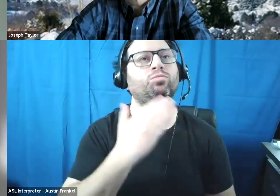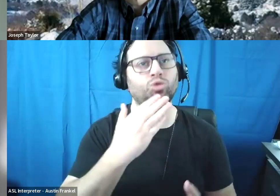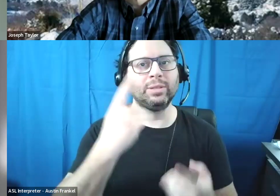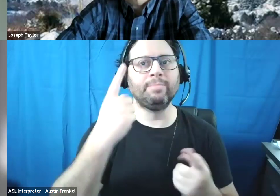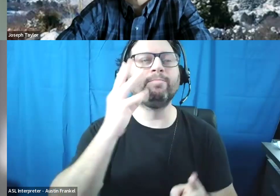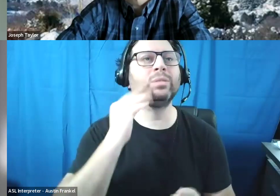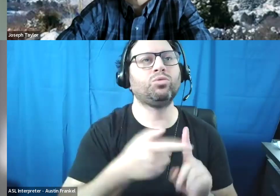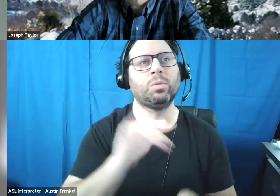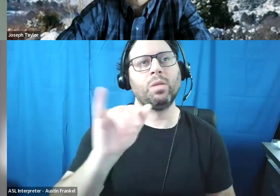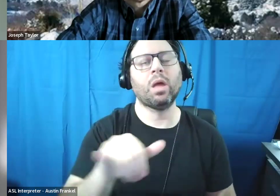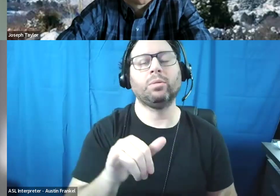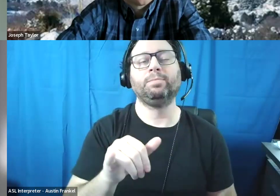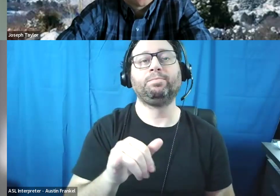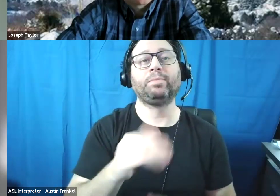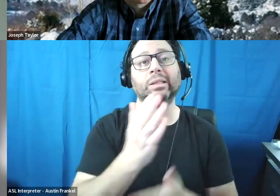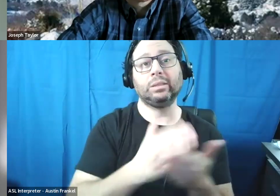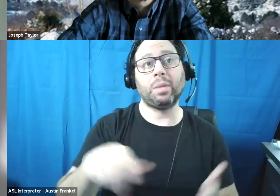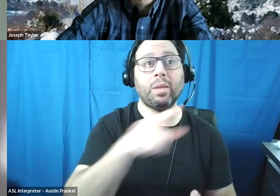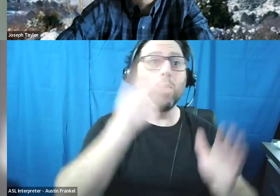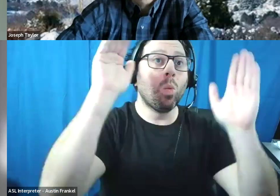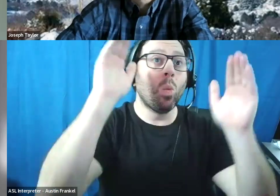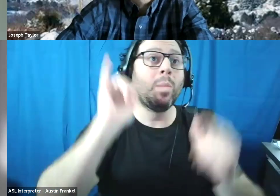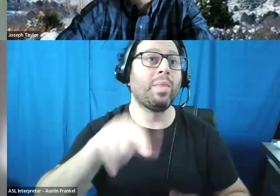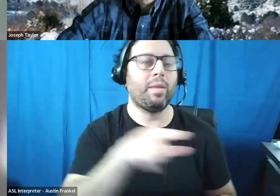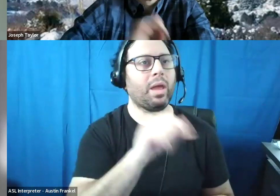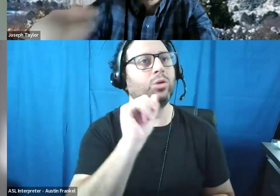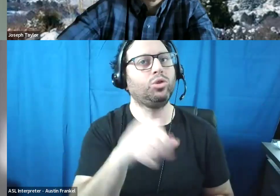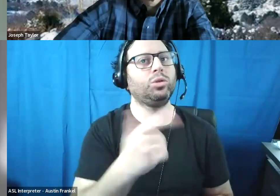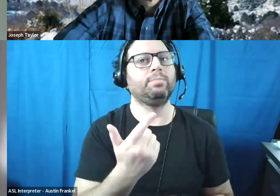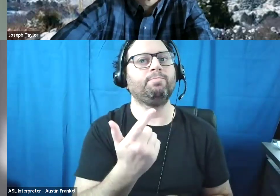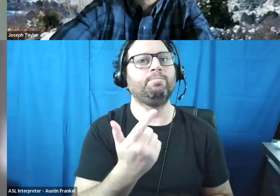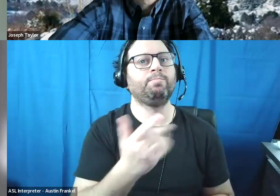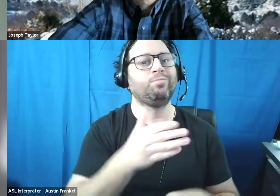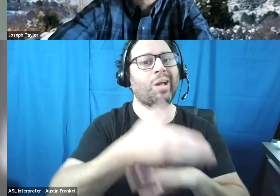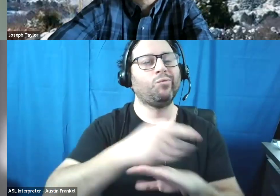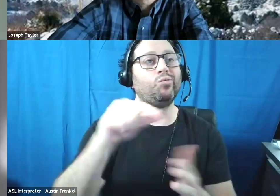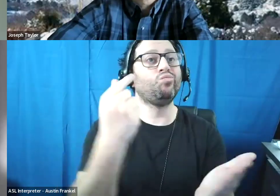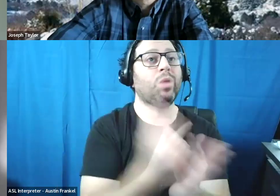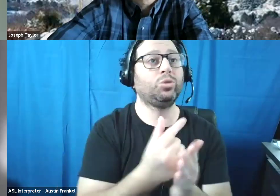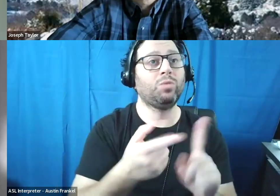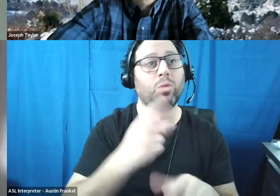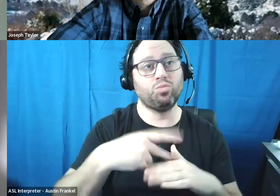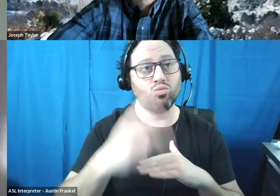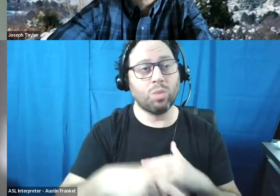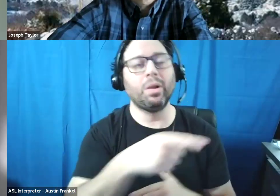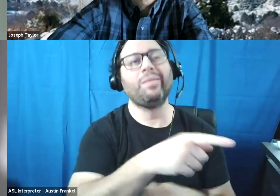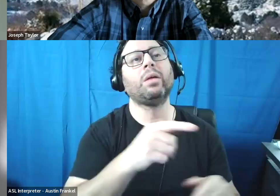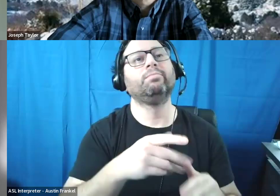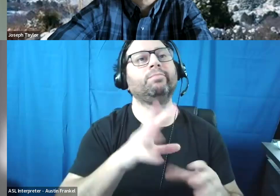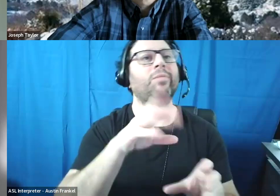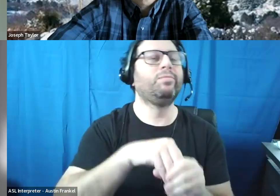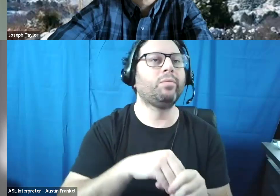overall. And some of them even hoped that they could, you know, even after graduating from the program, that they would be